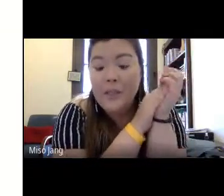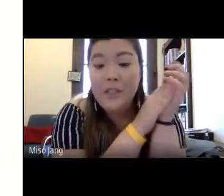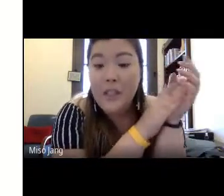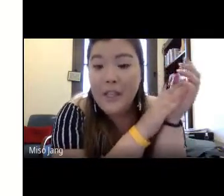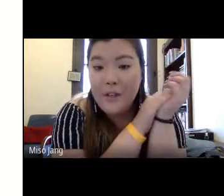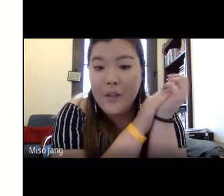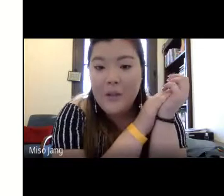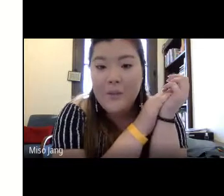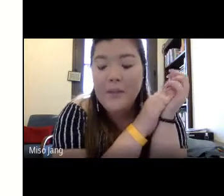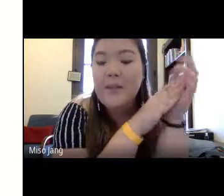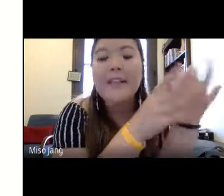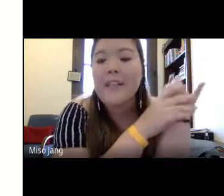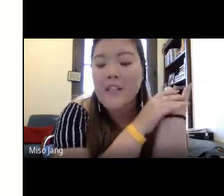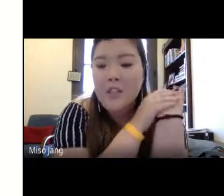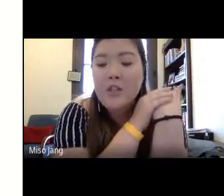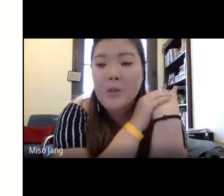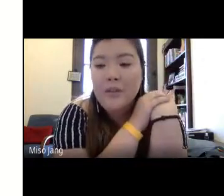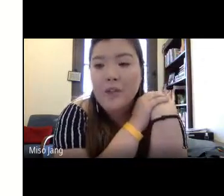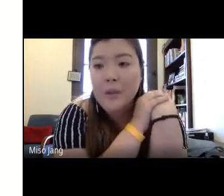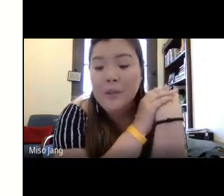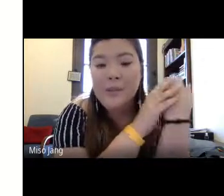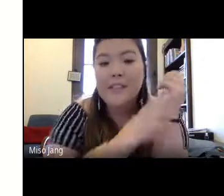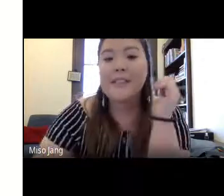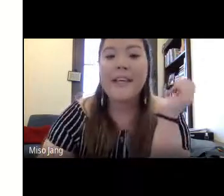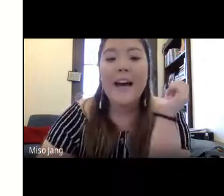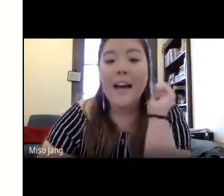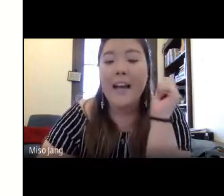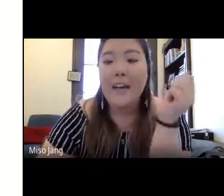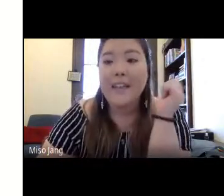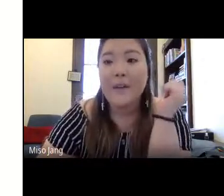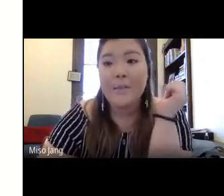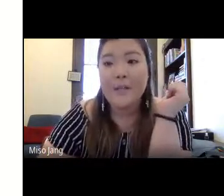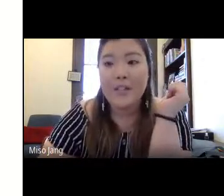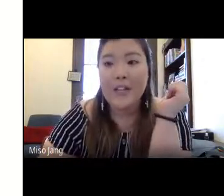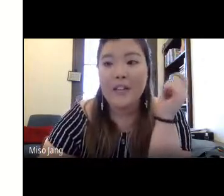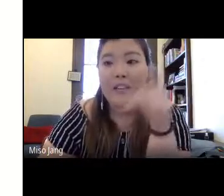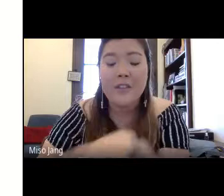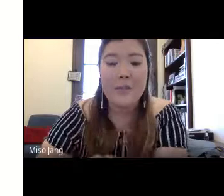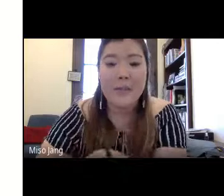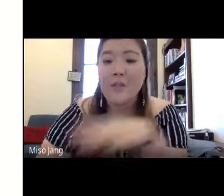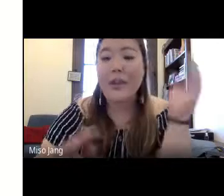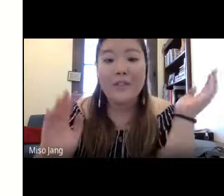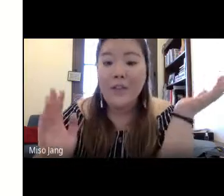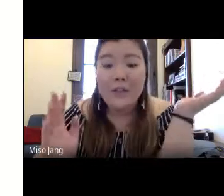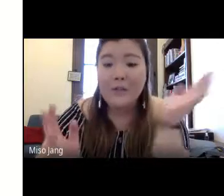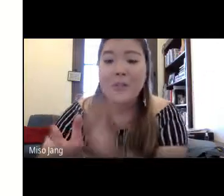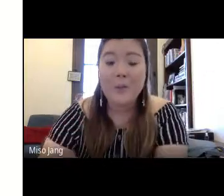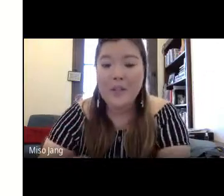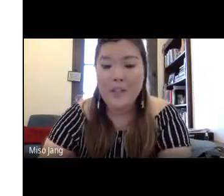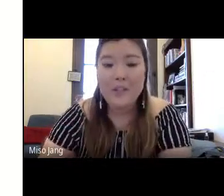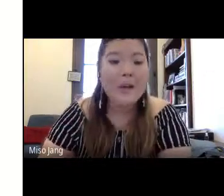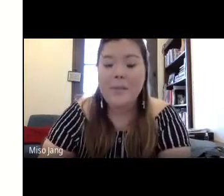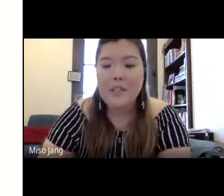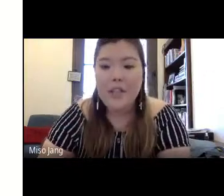that we have watched today and a follow-up email in addition to a few more resources. I highly recommend you check out our Instagram page. You don't have to follow us if you